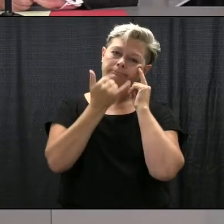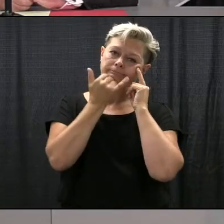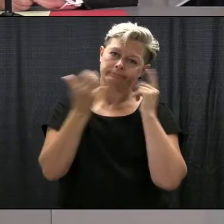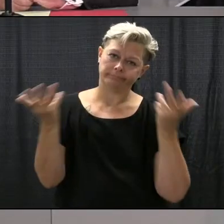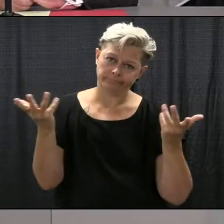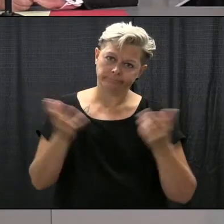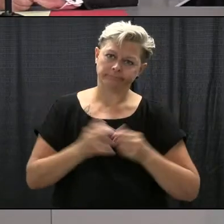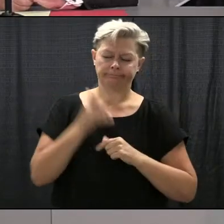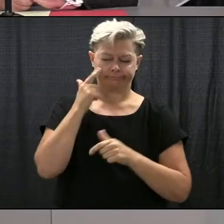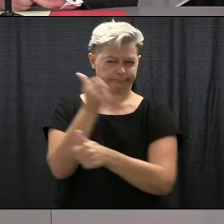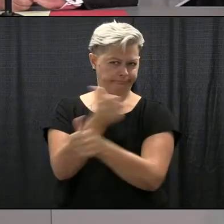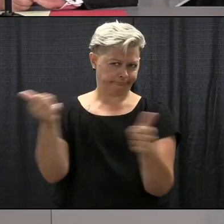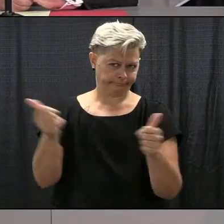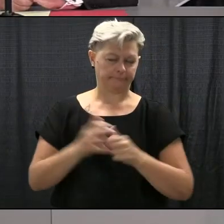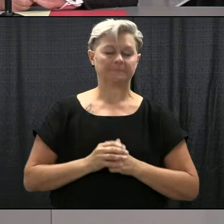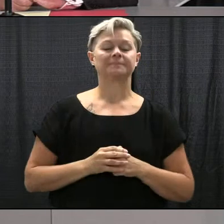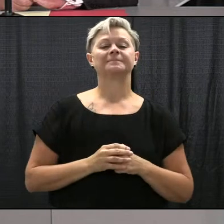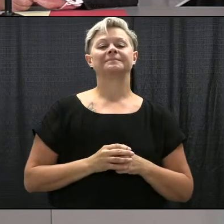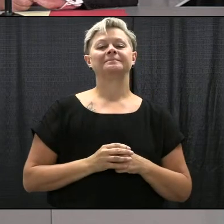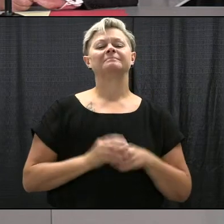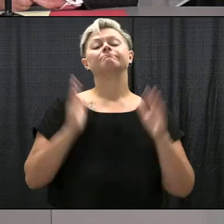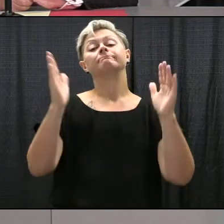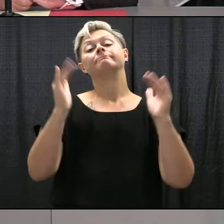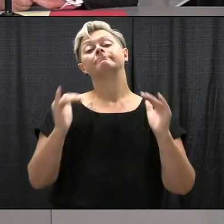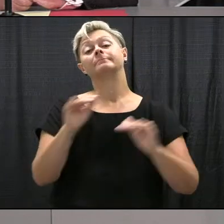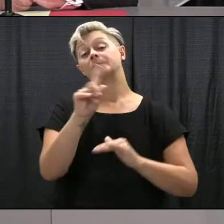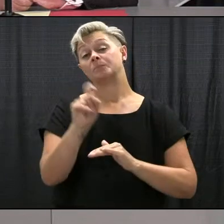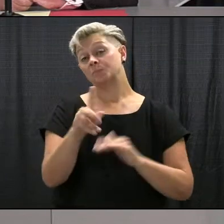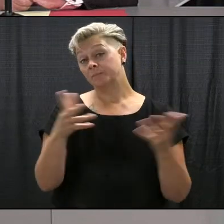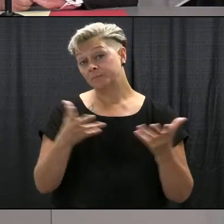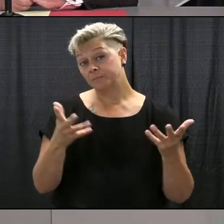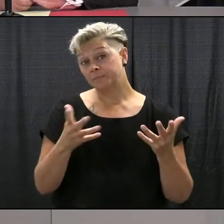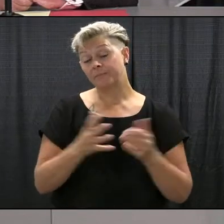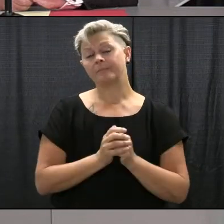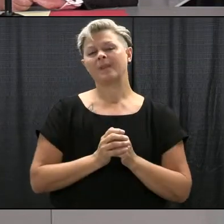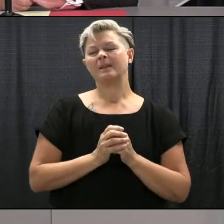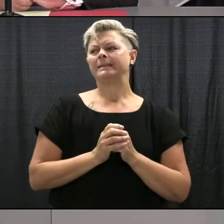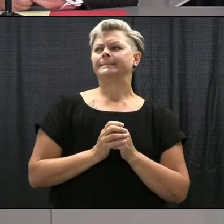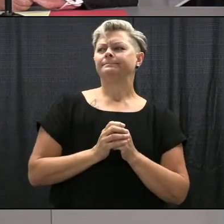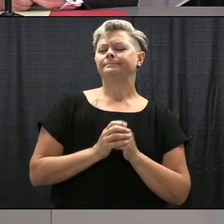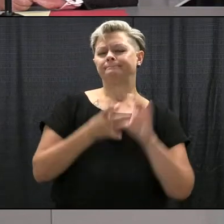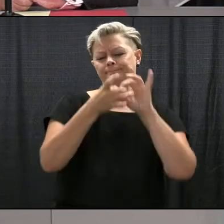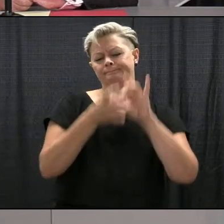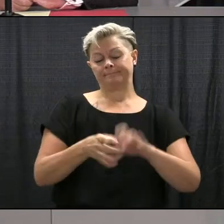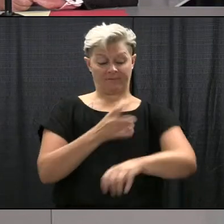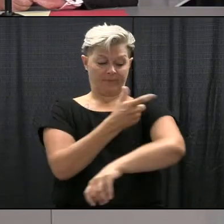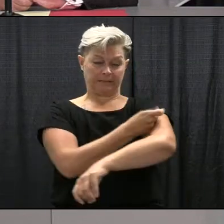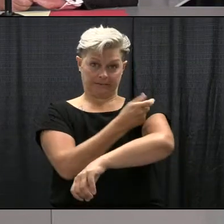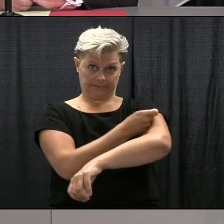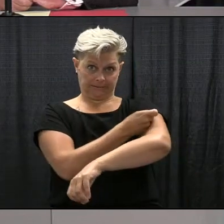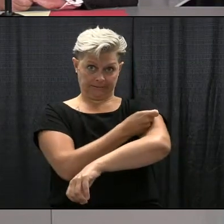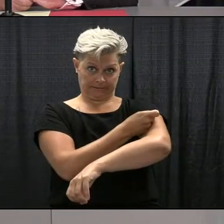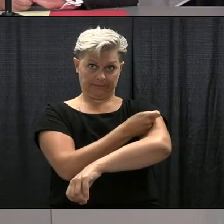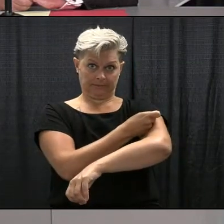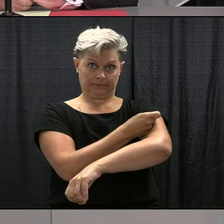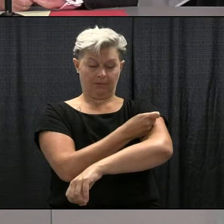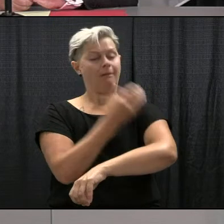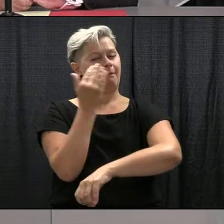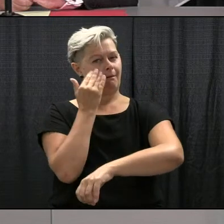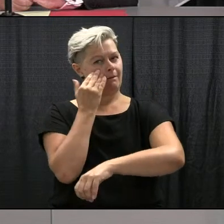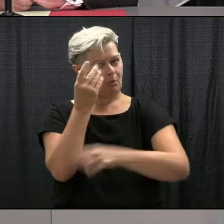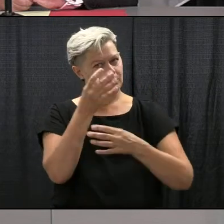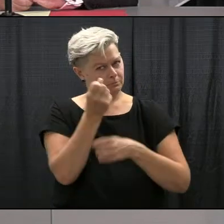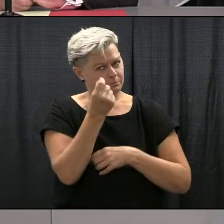Thank you. And my next question is, as the importance of getting vaccinated is abundantly clear